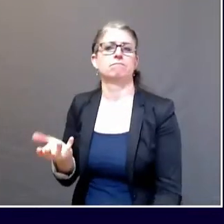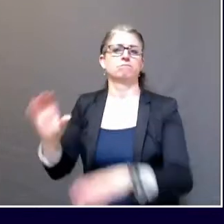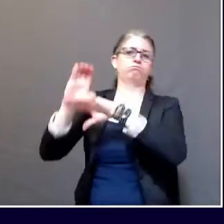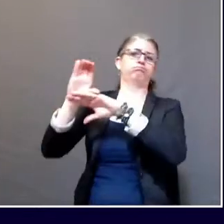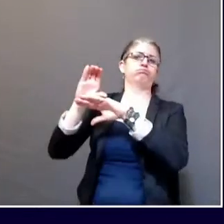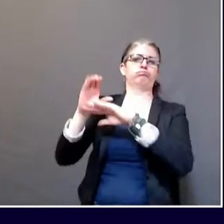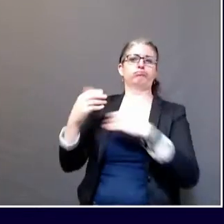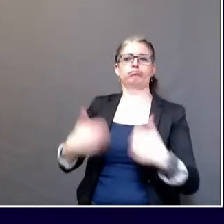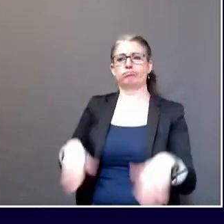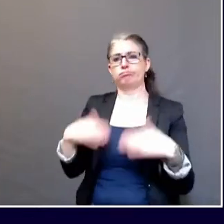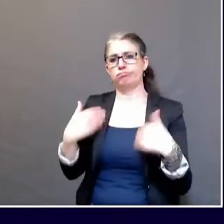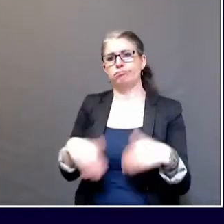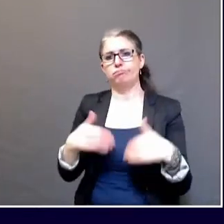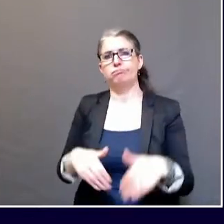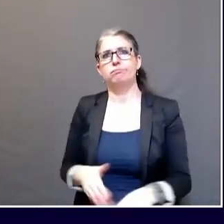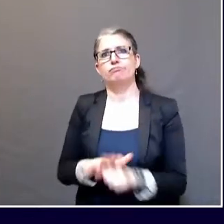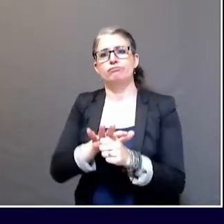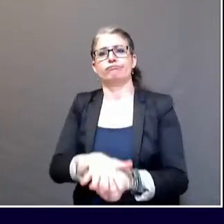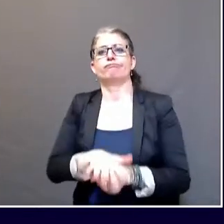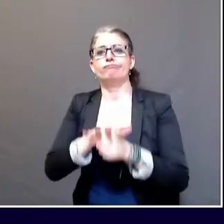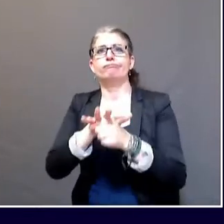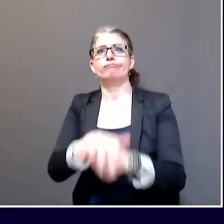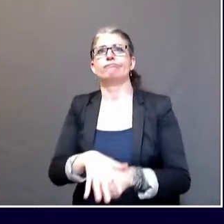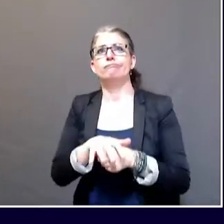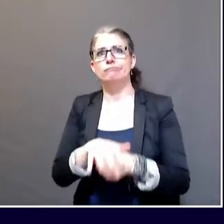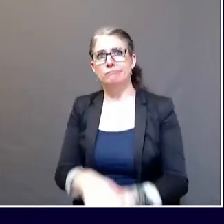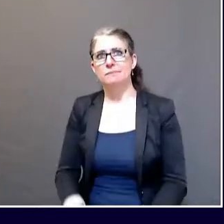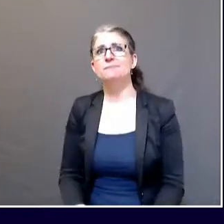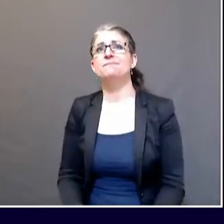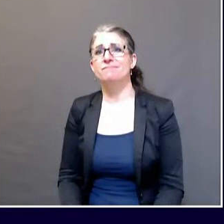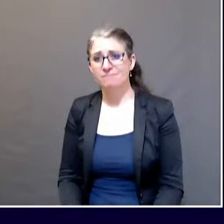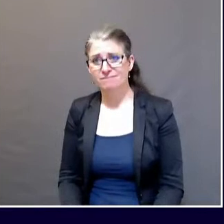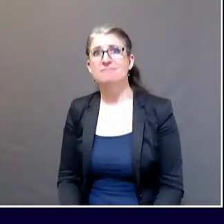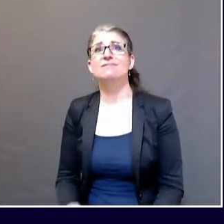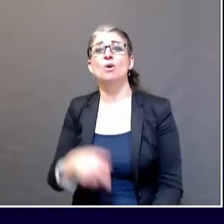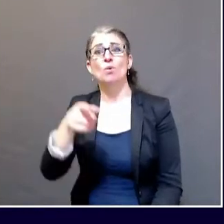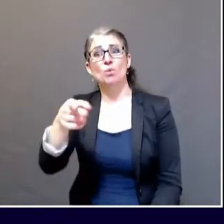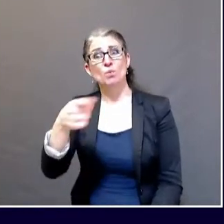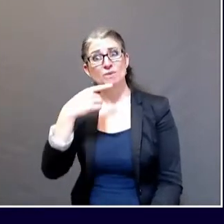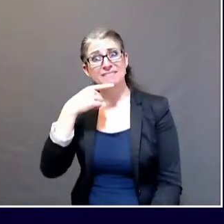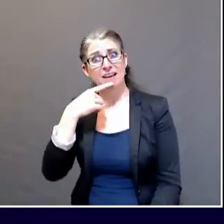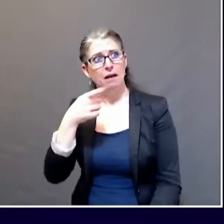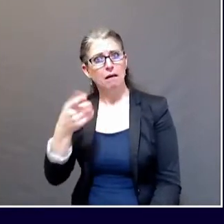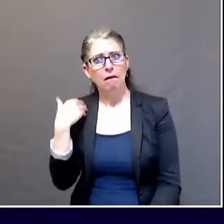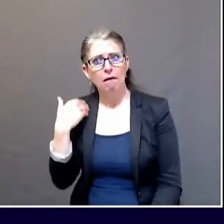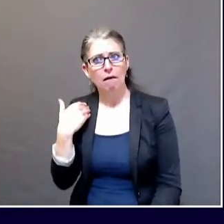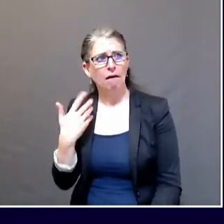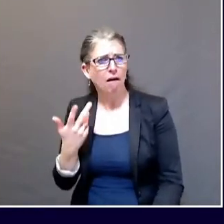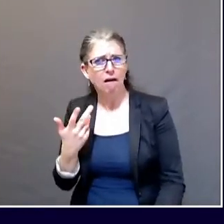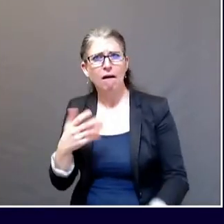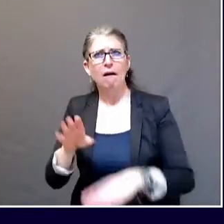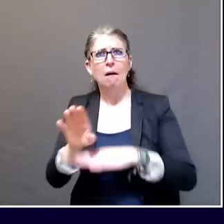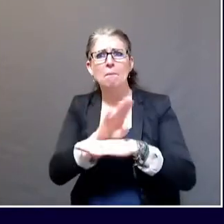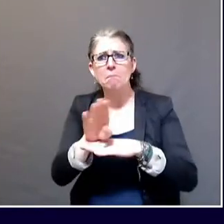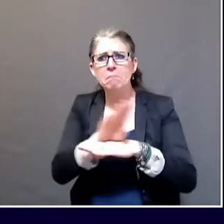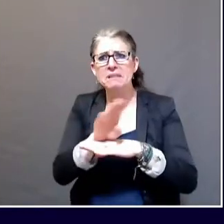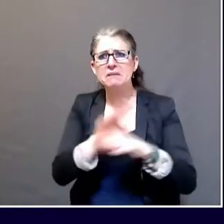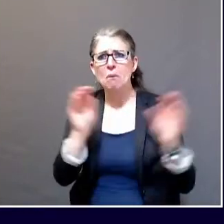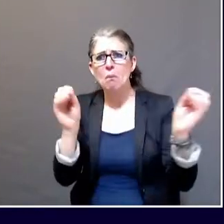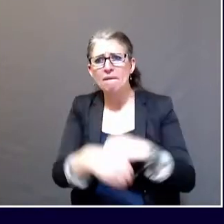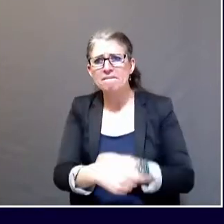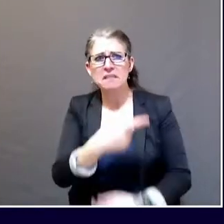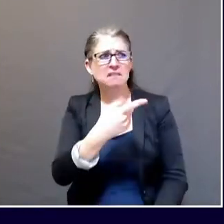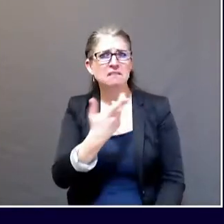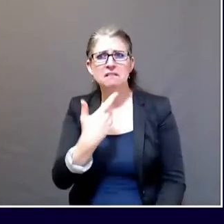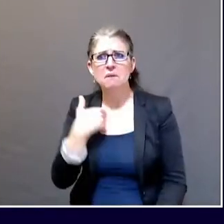those for whom scheduling online is not an easy or accessible thing to do. It's also, there are these really difficult challenges